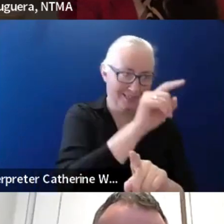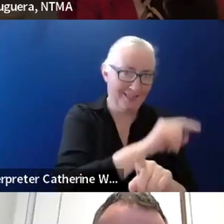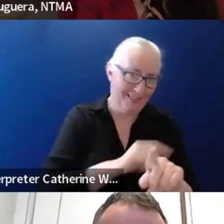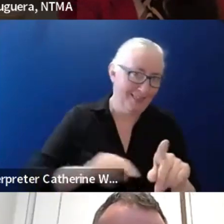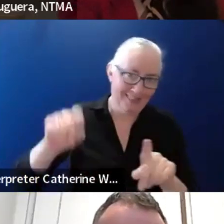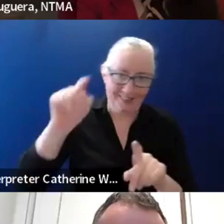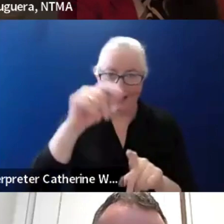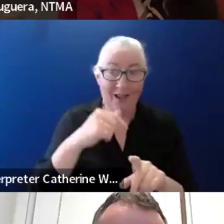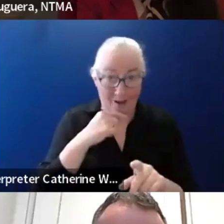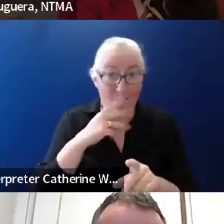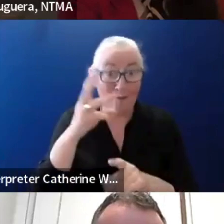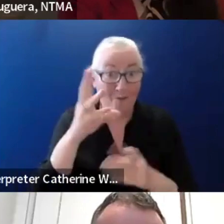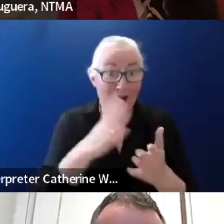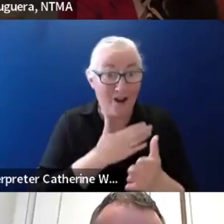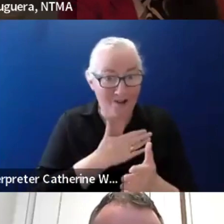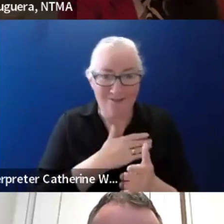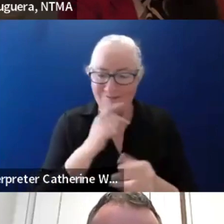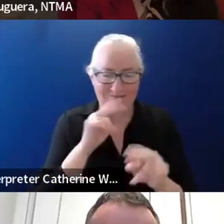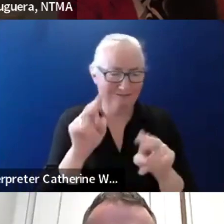would love to.